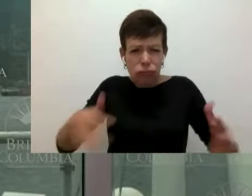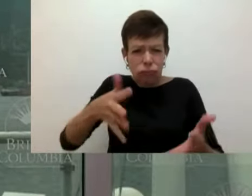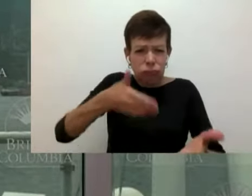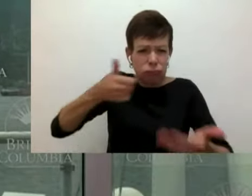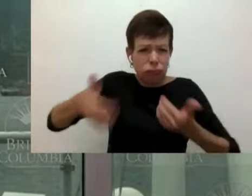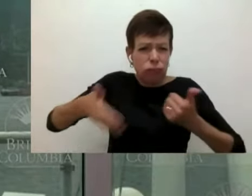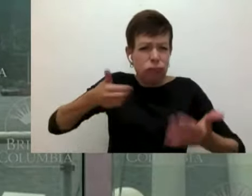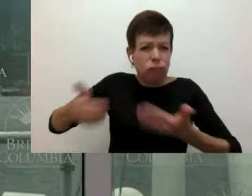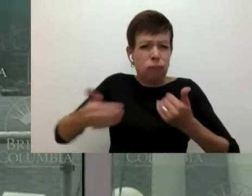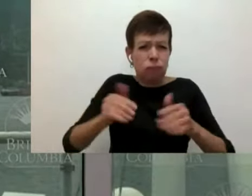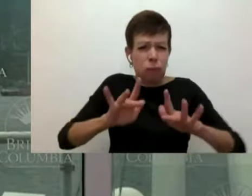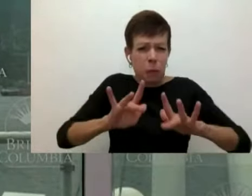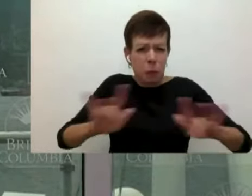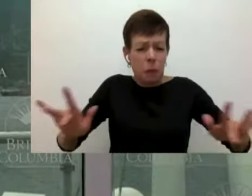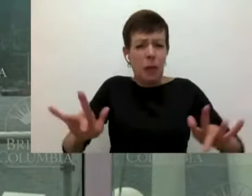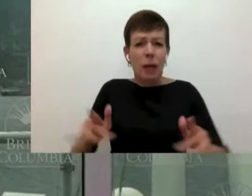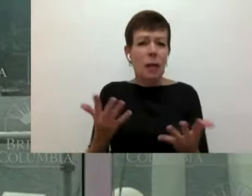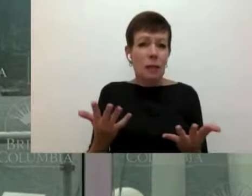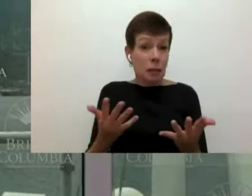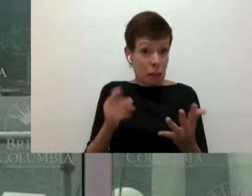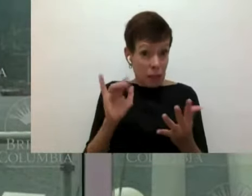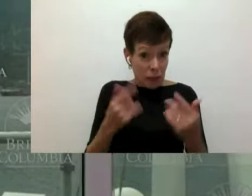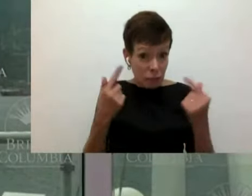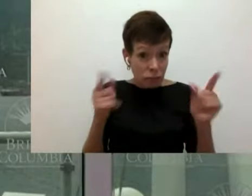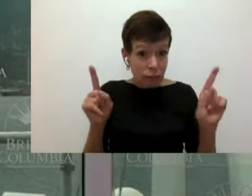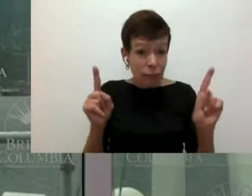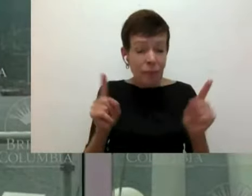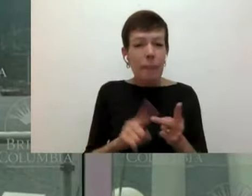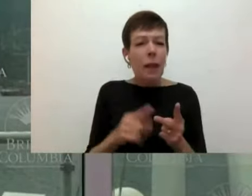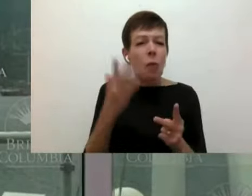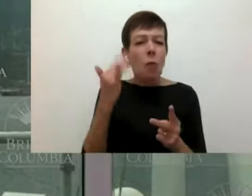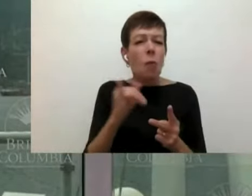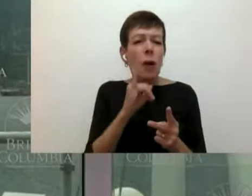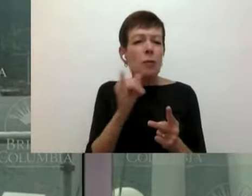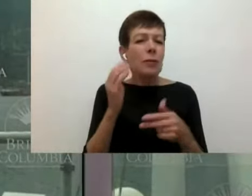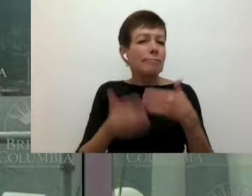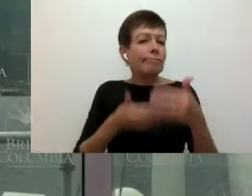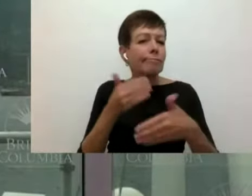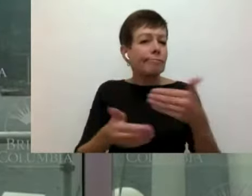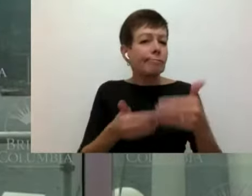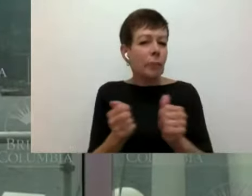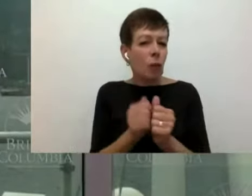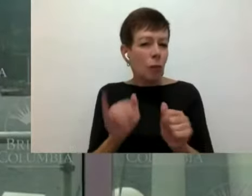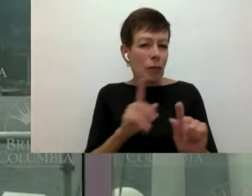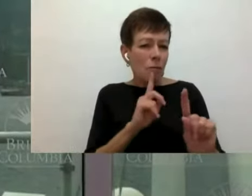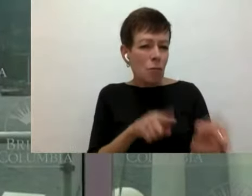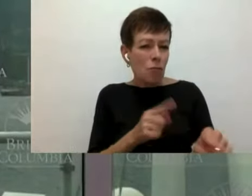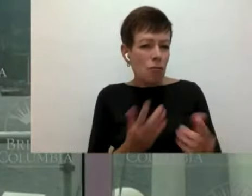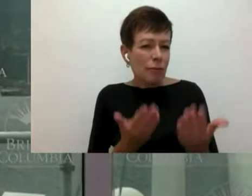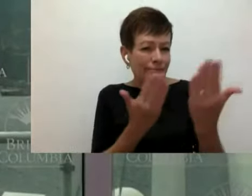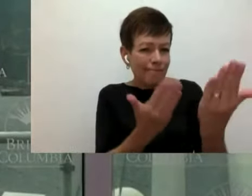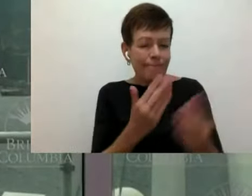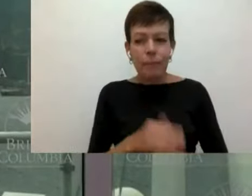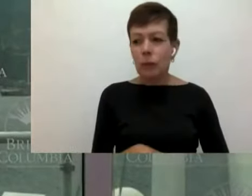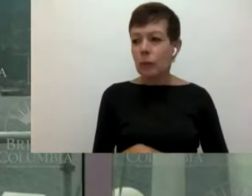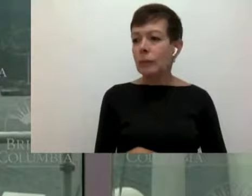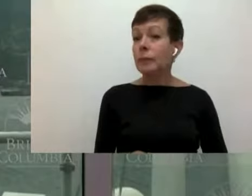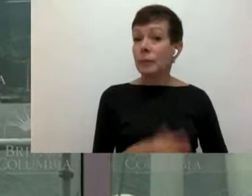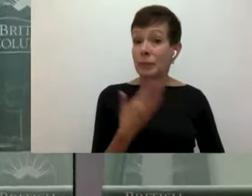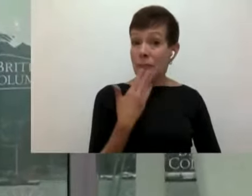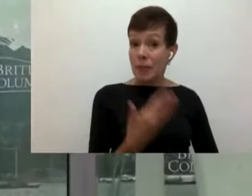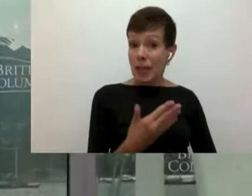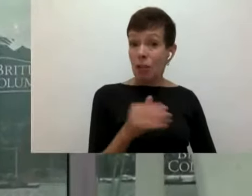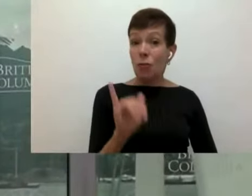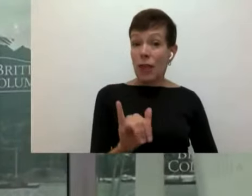this season and was enough done, and why more wildfire risk reduction treatments weren't accomplished in the last number of